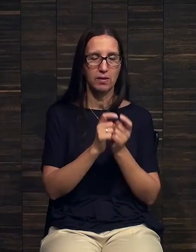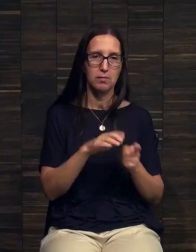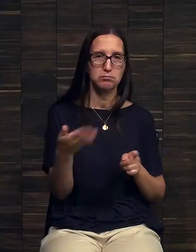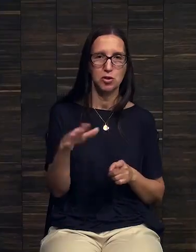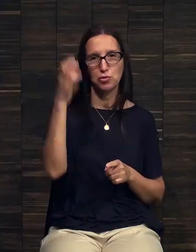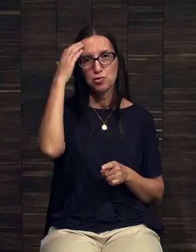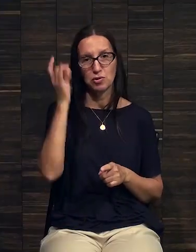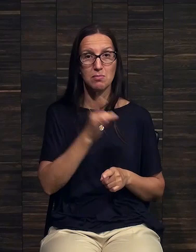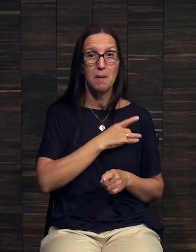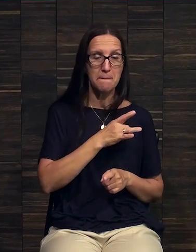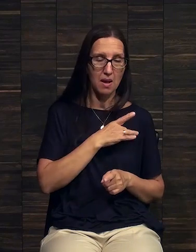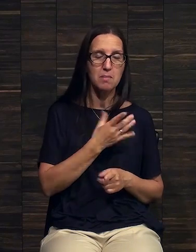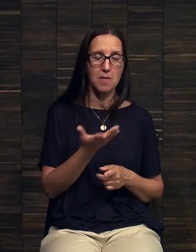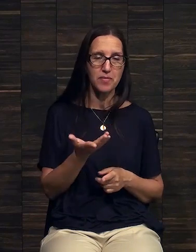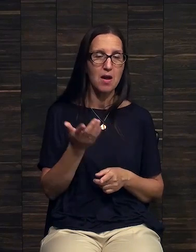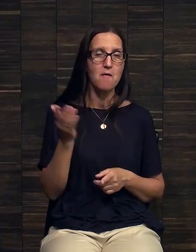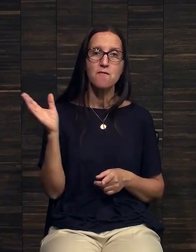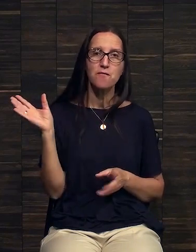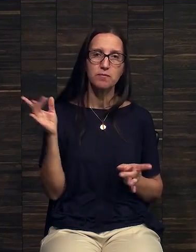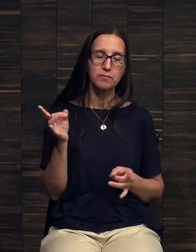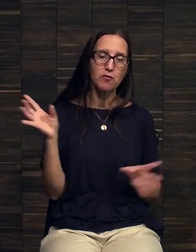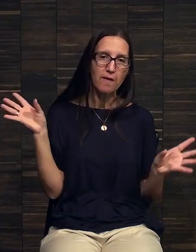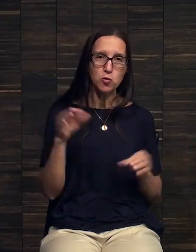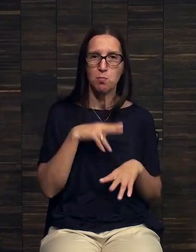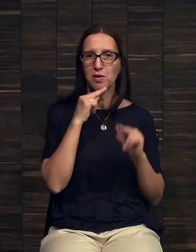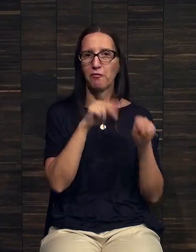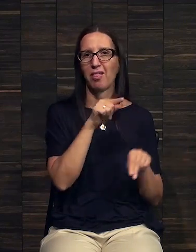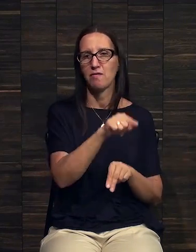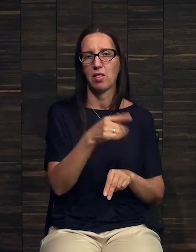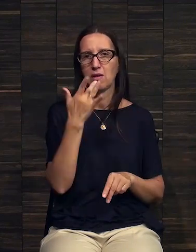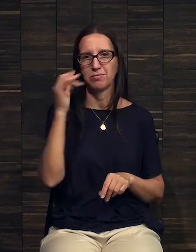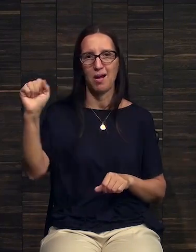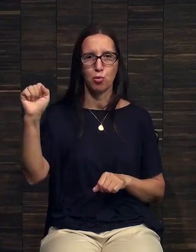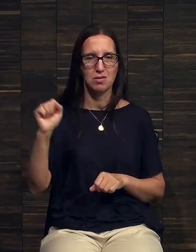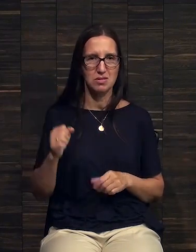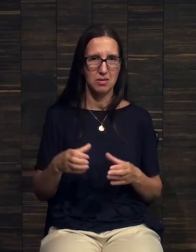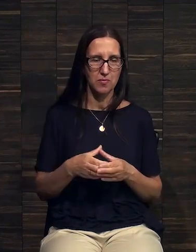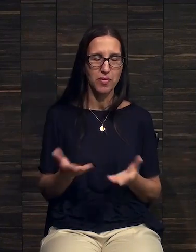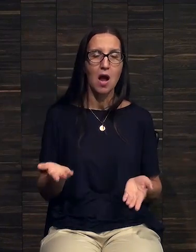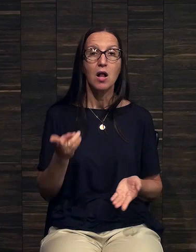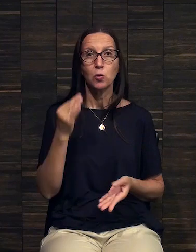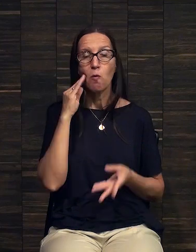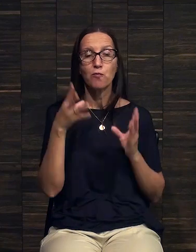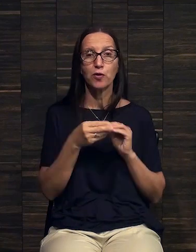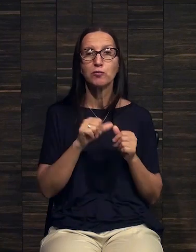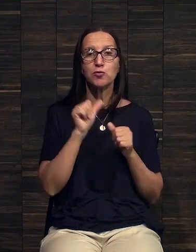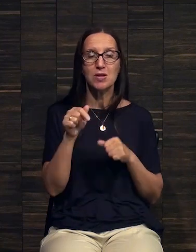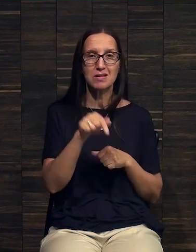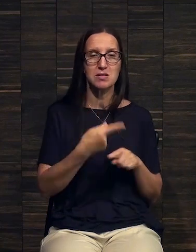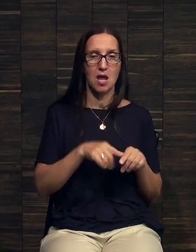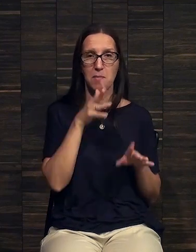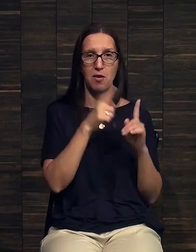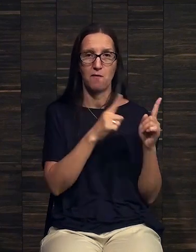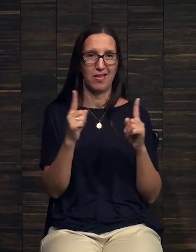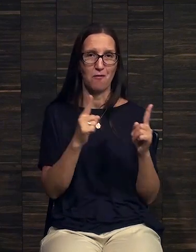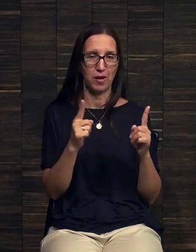shook United States at the time. And the guilty party is always the communists. And